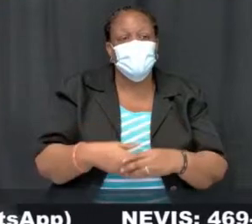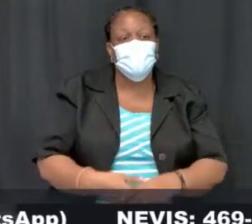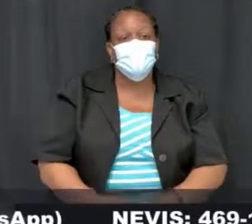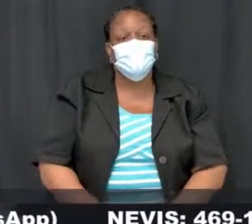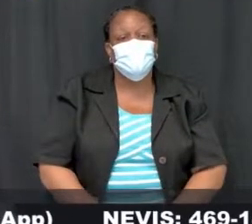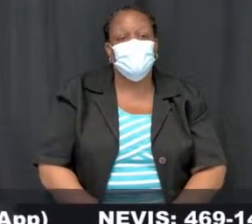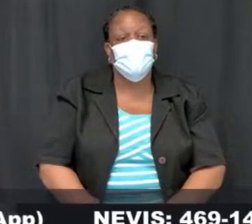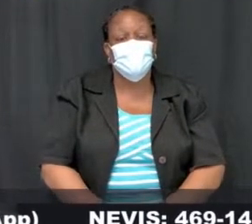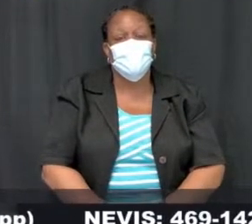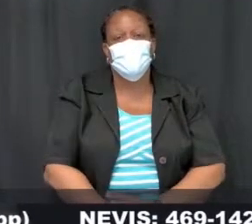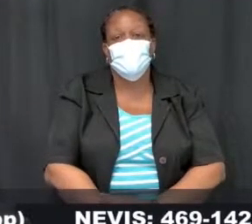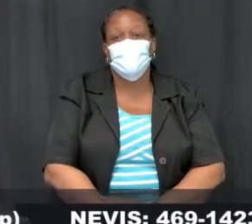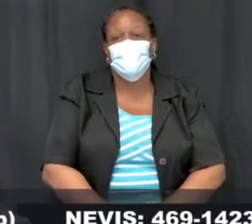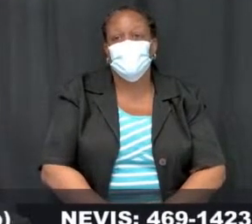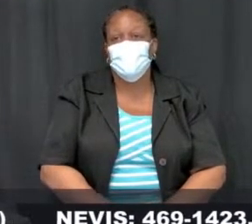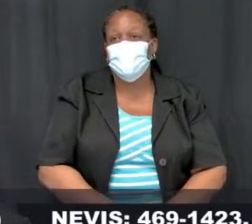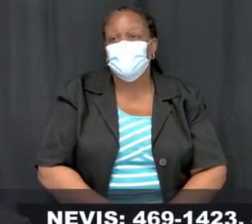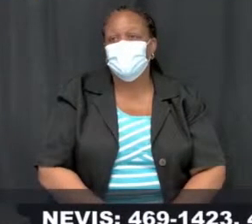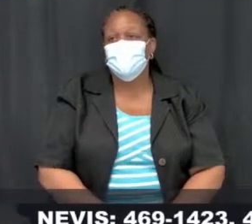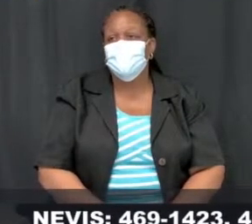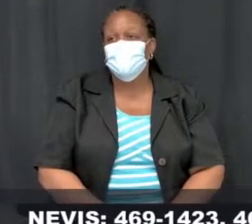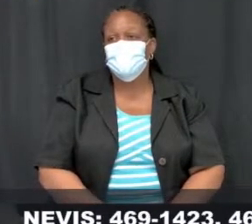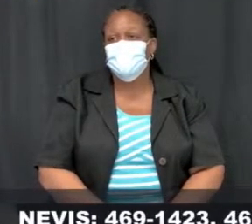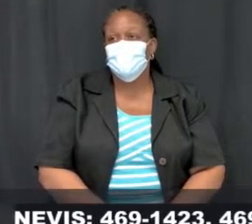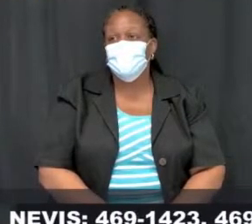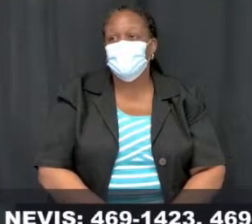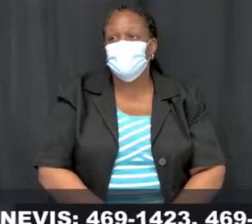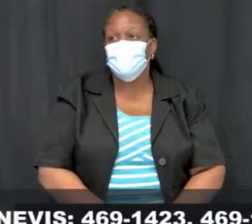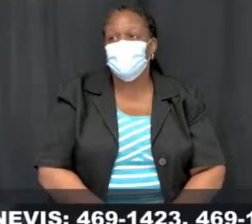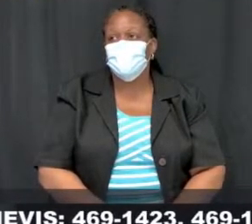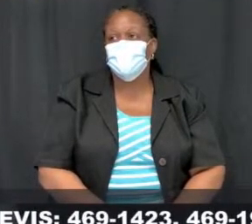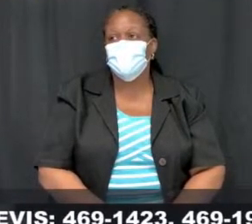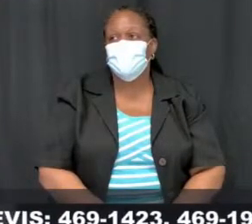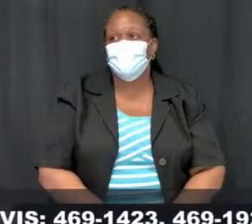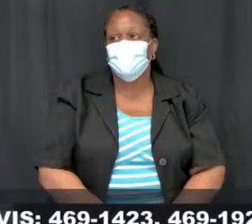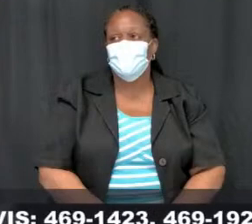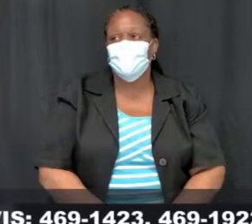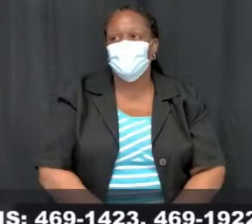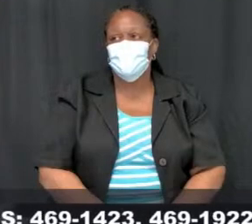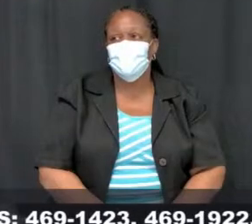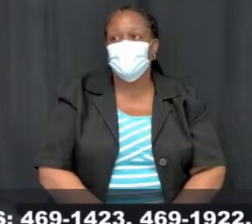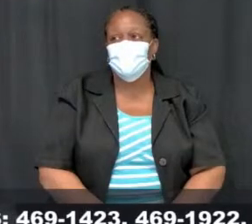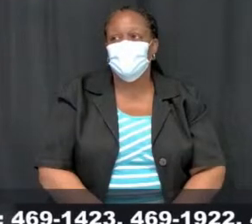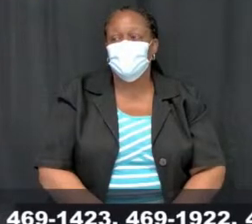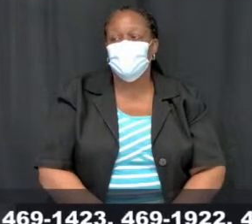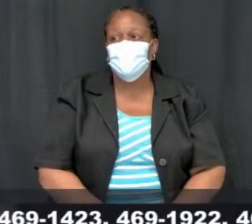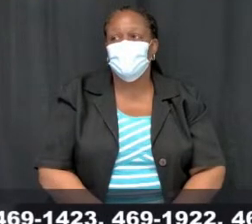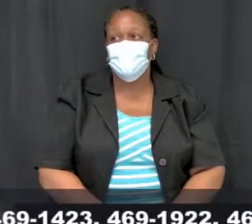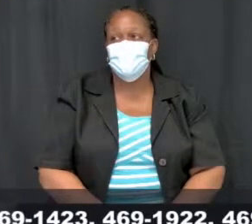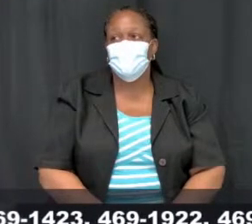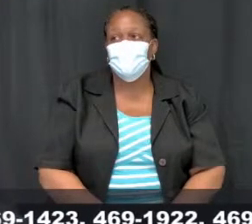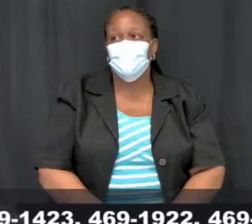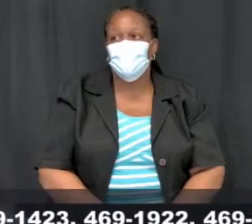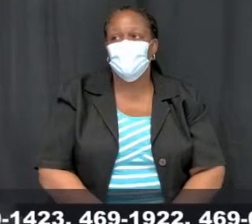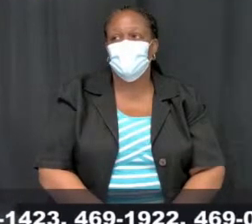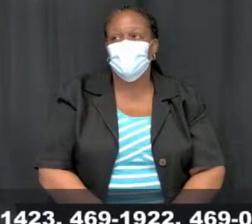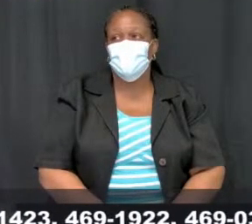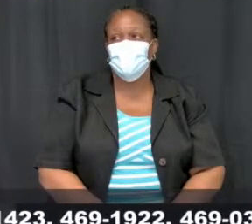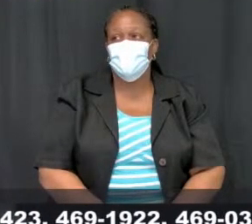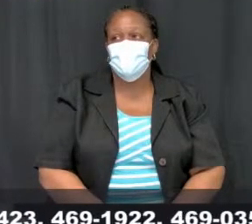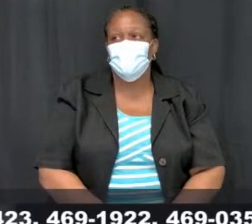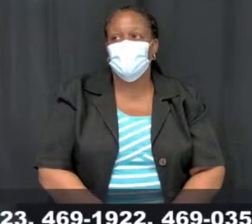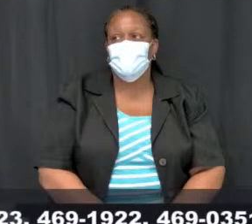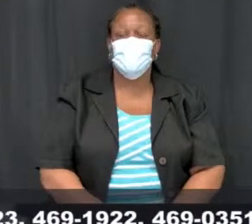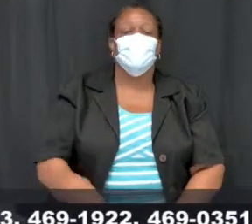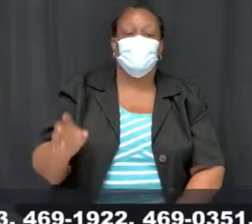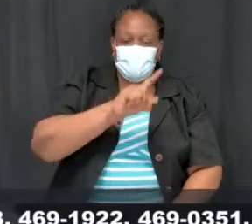Okay. That's why a question was asked regarding why